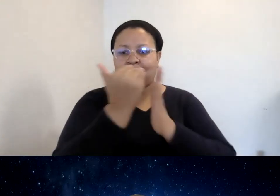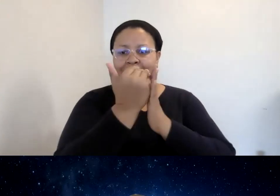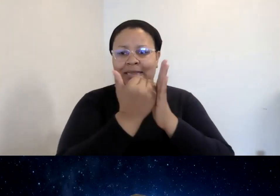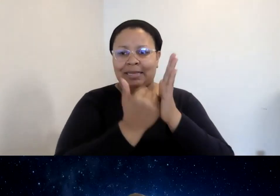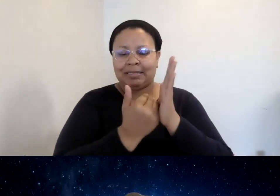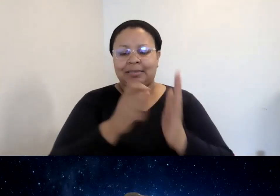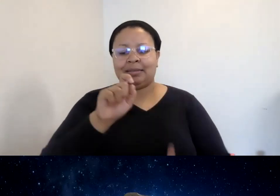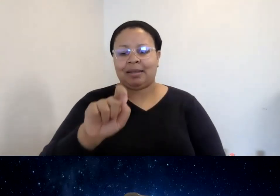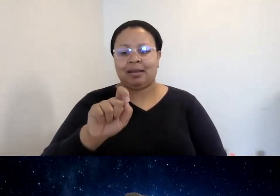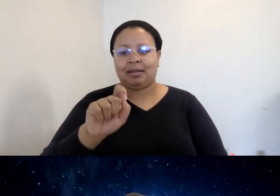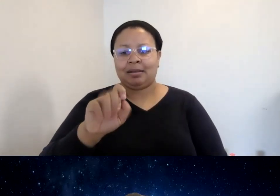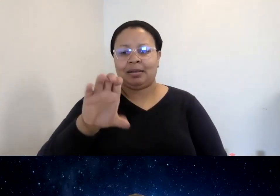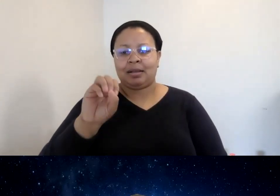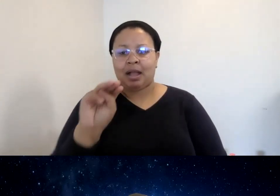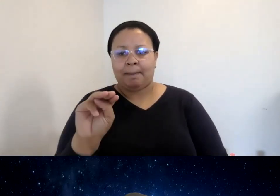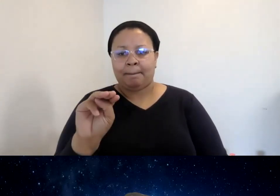disabledlist.com.